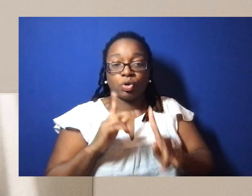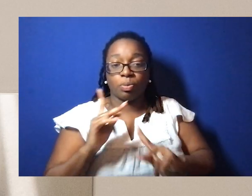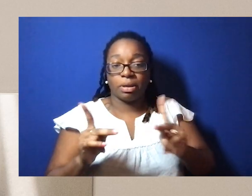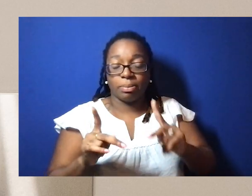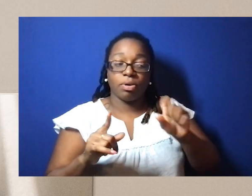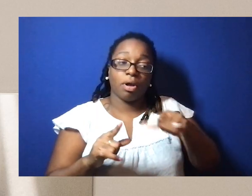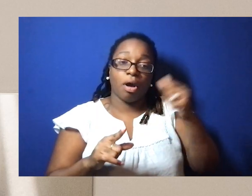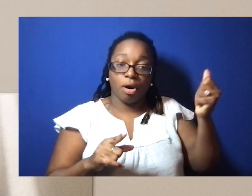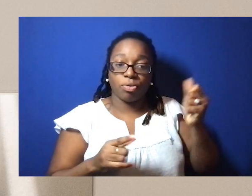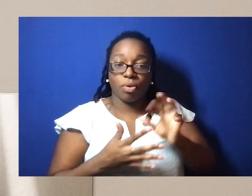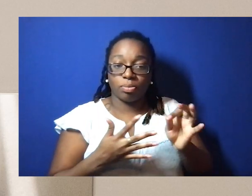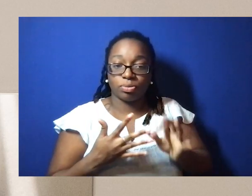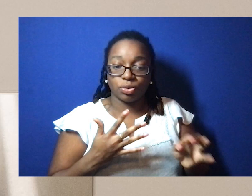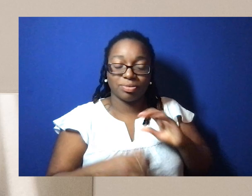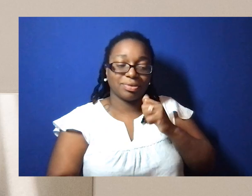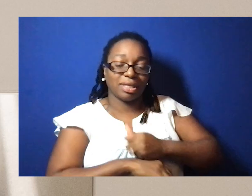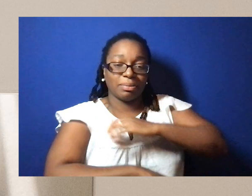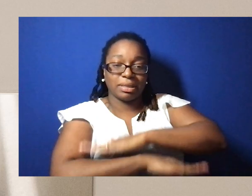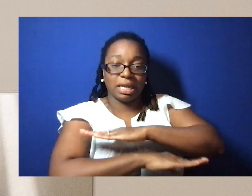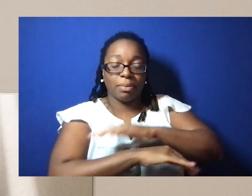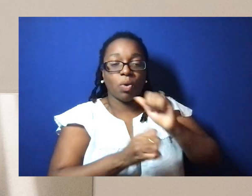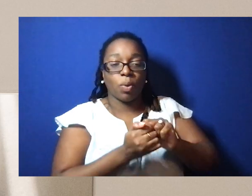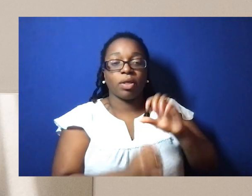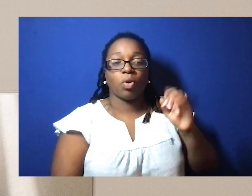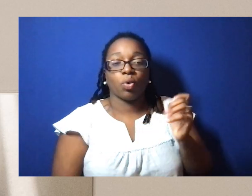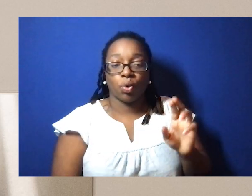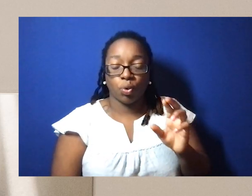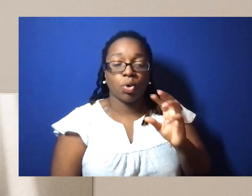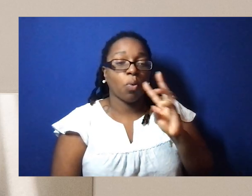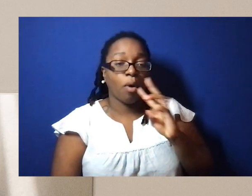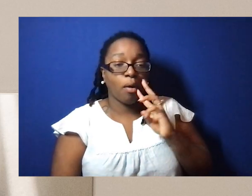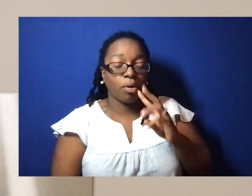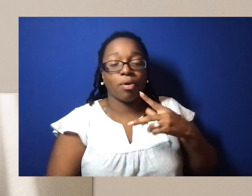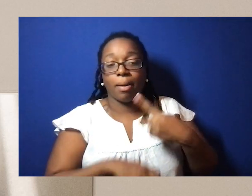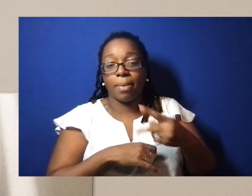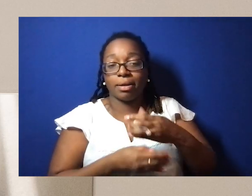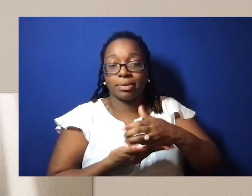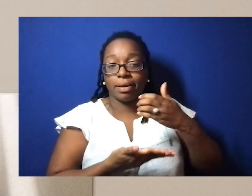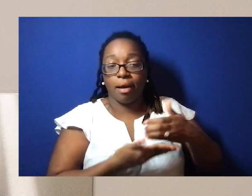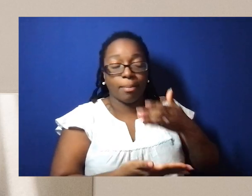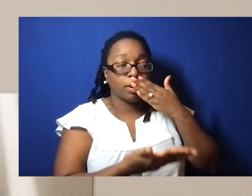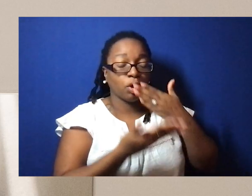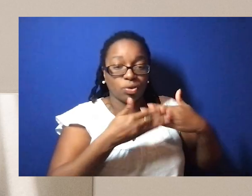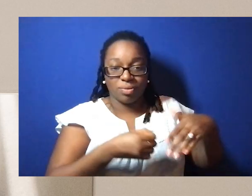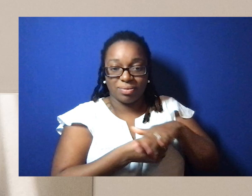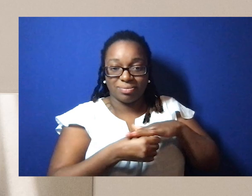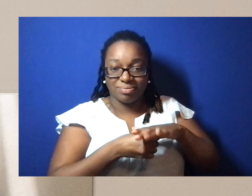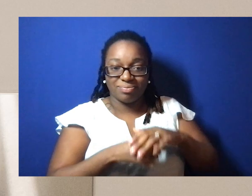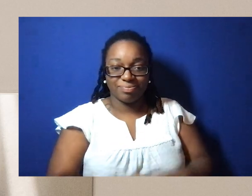alternative manner. Set up a table with a cooler of water and plastic cups in an accessible, convenient